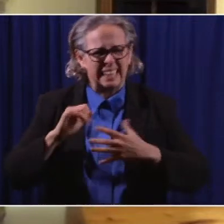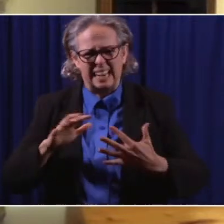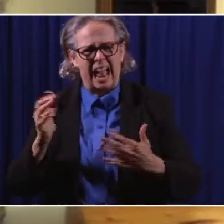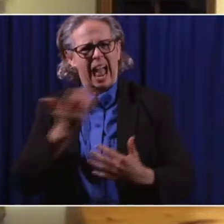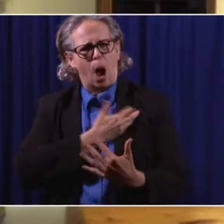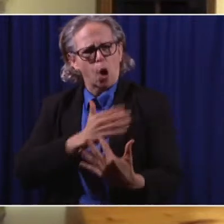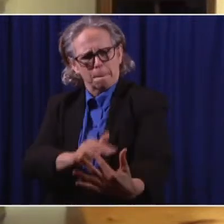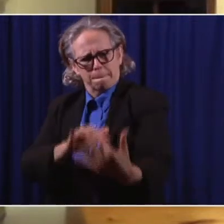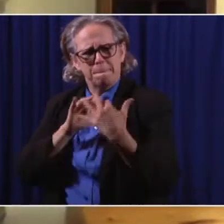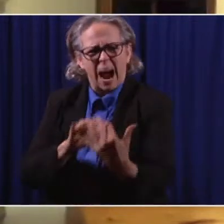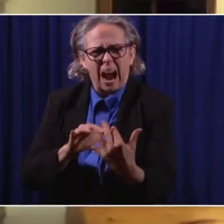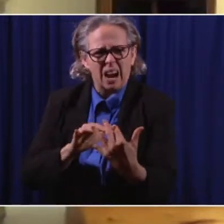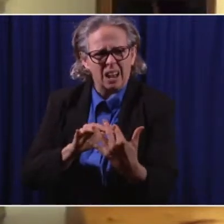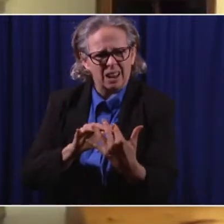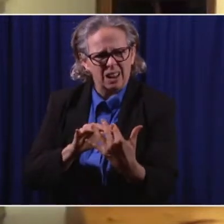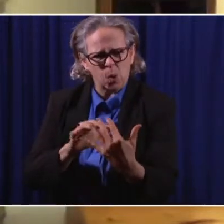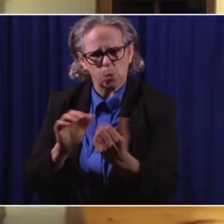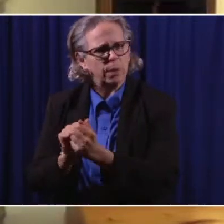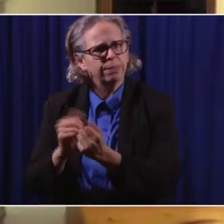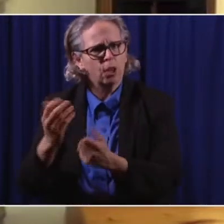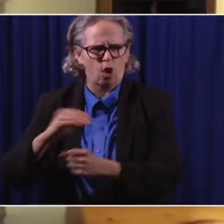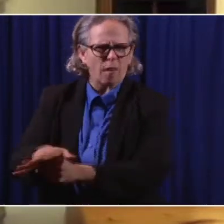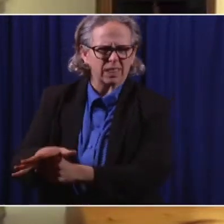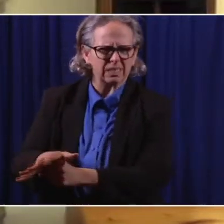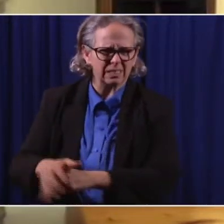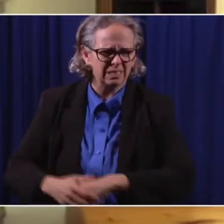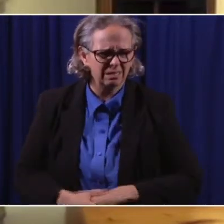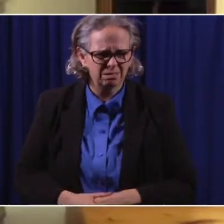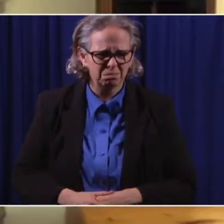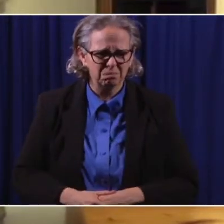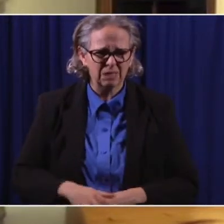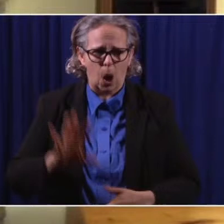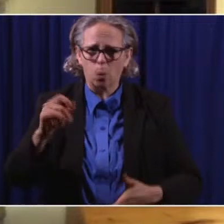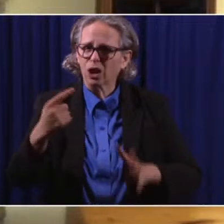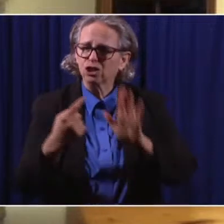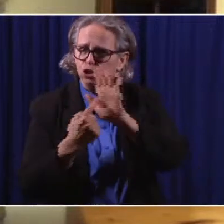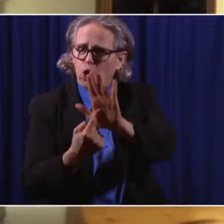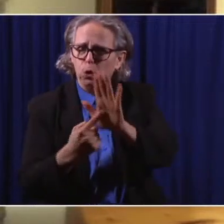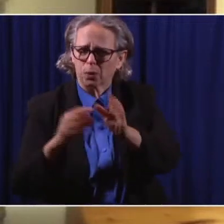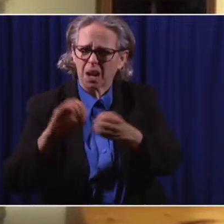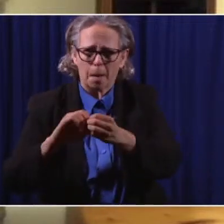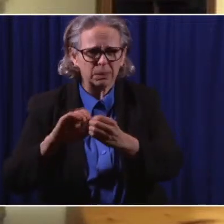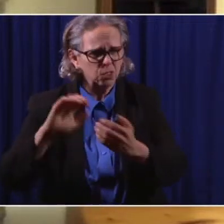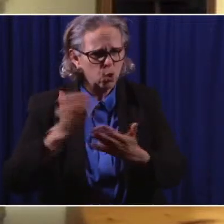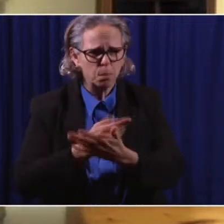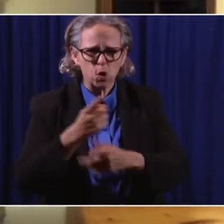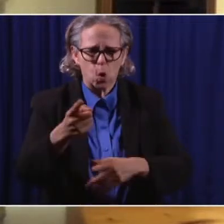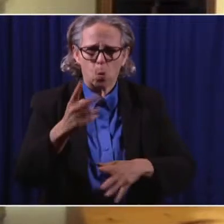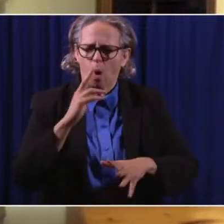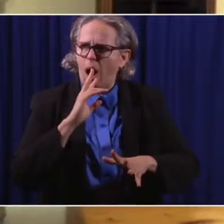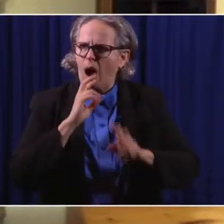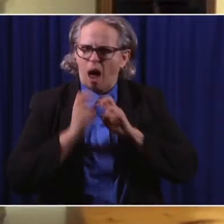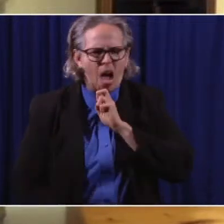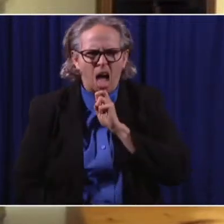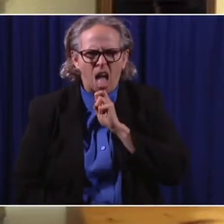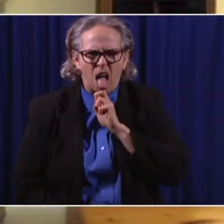When, in a few minutes, you see the data, when you see how fast the virus is spreading across